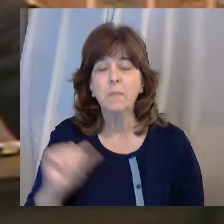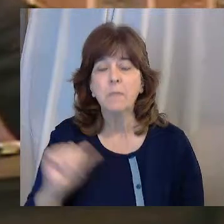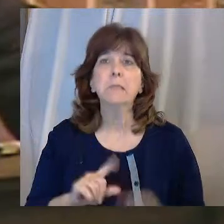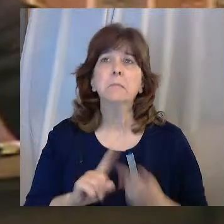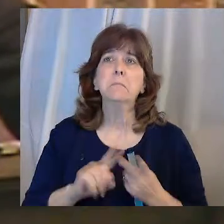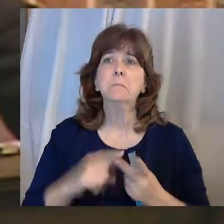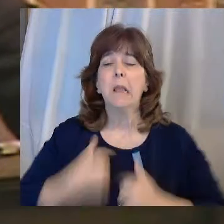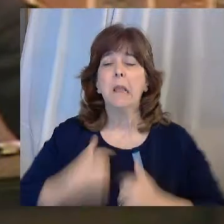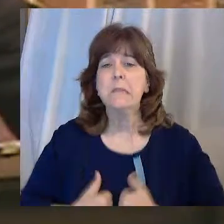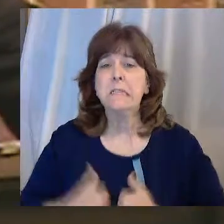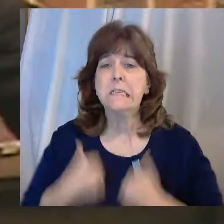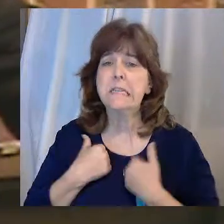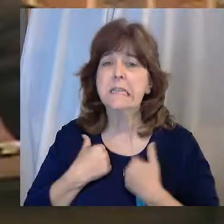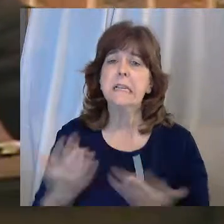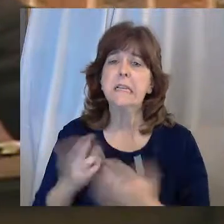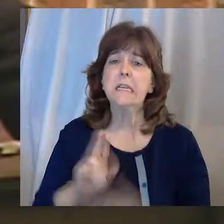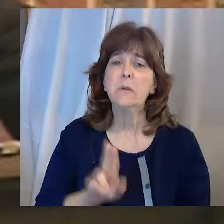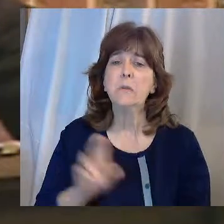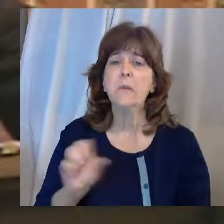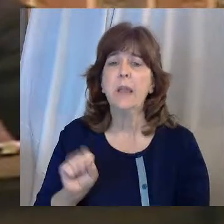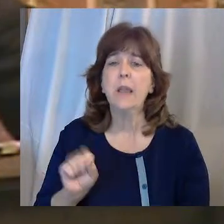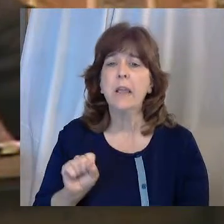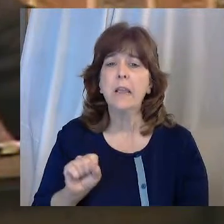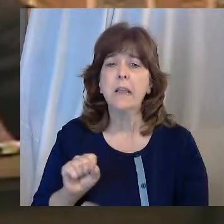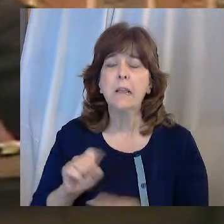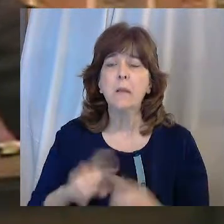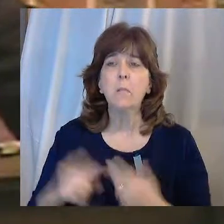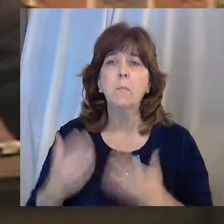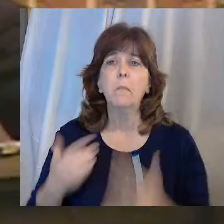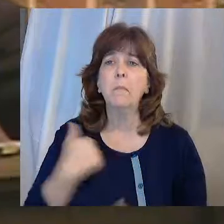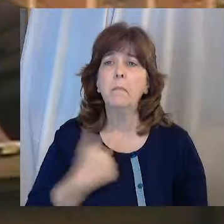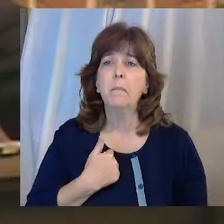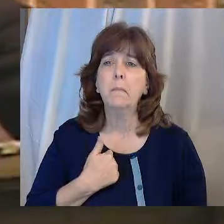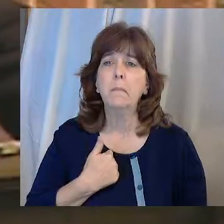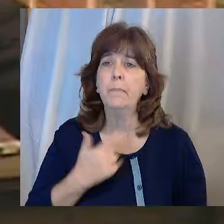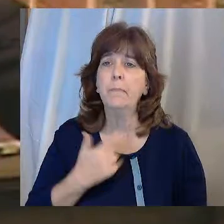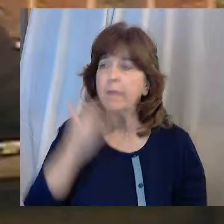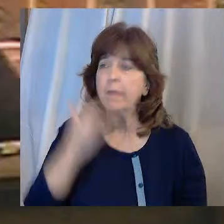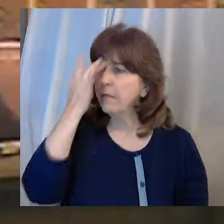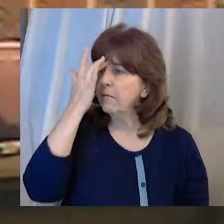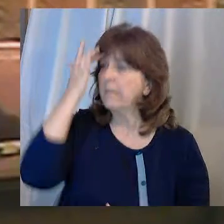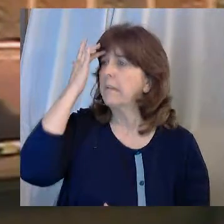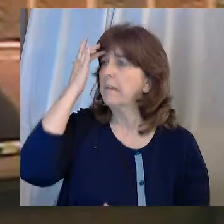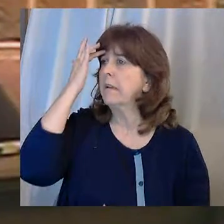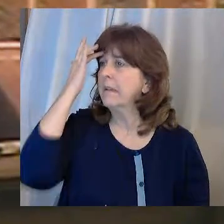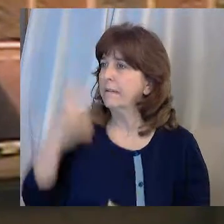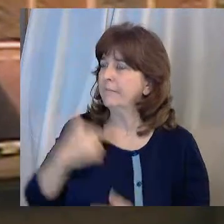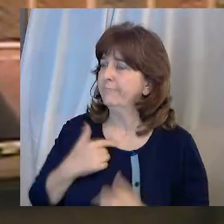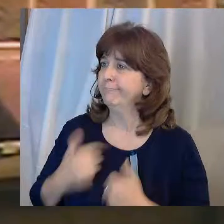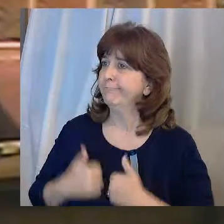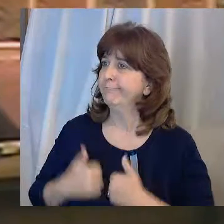States. But from time to time, it may be that we forget that we are citizens of